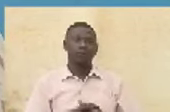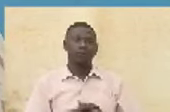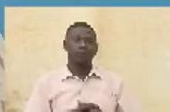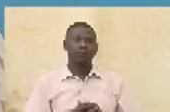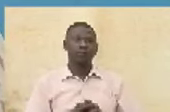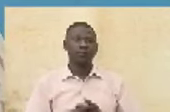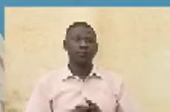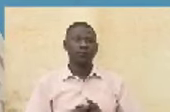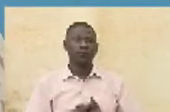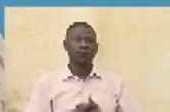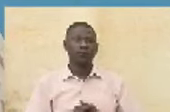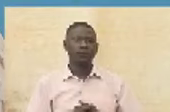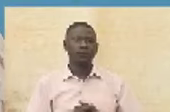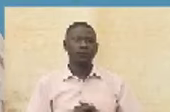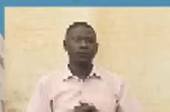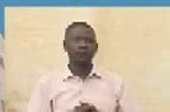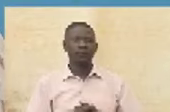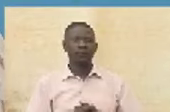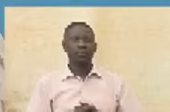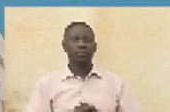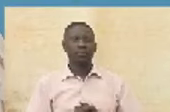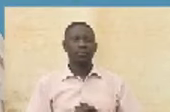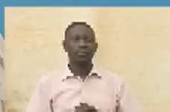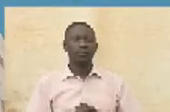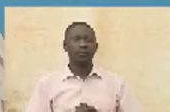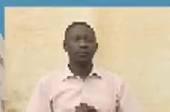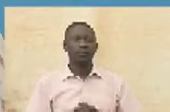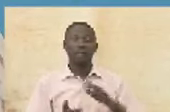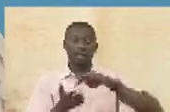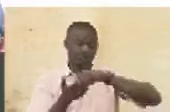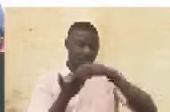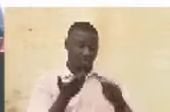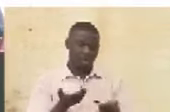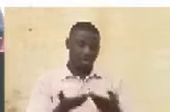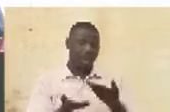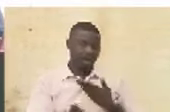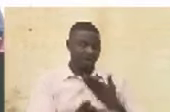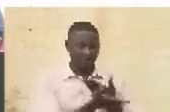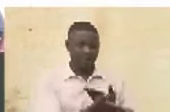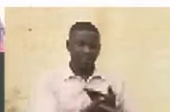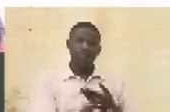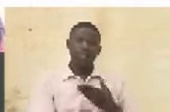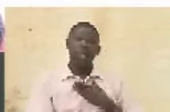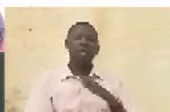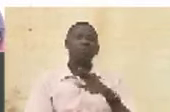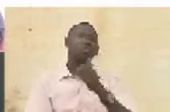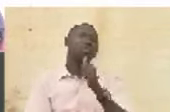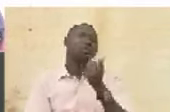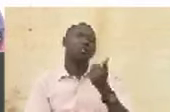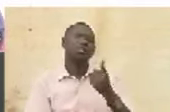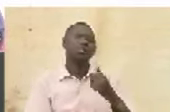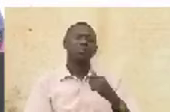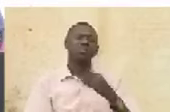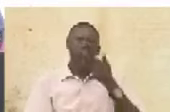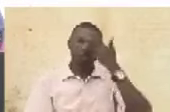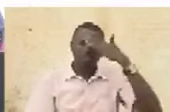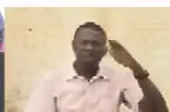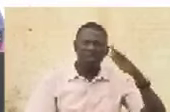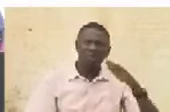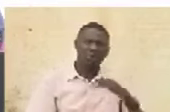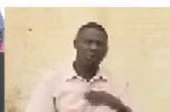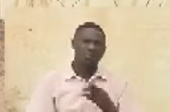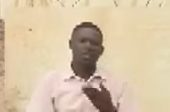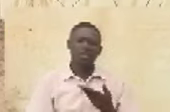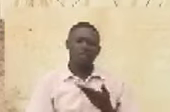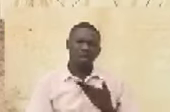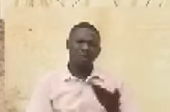Apart from falling down, ning aboro la boy wala ka boy bankoto, was there any other abnormal behavior foku